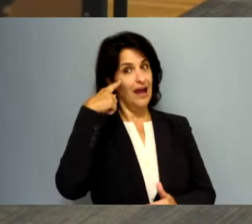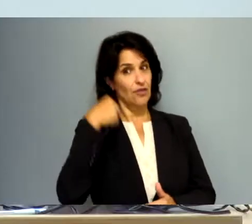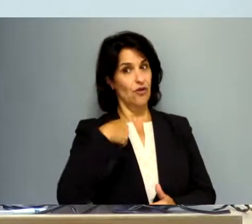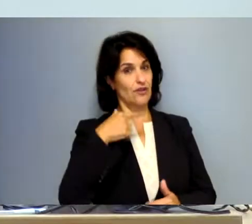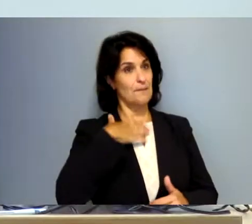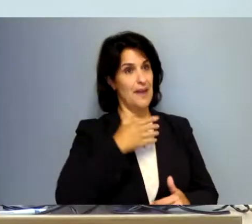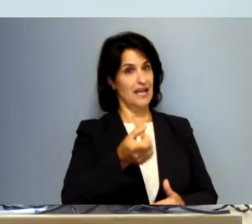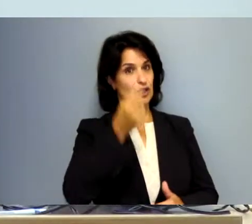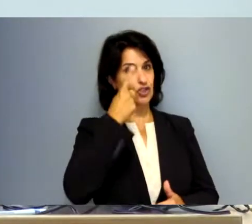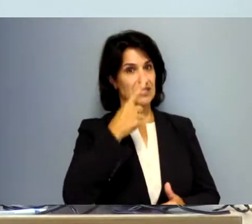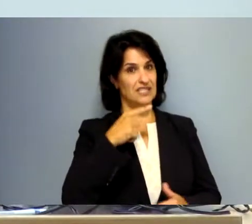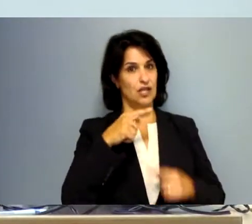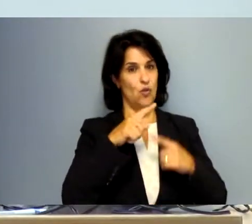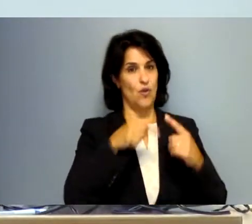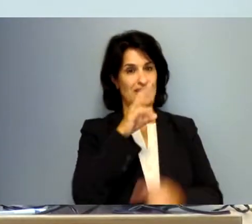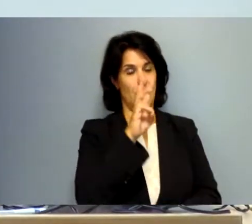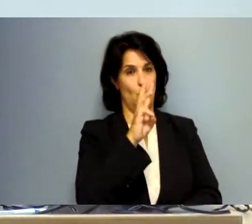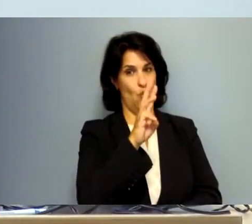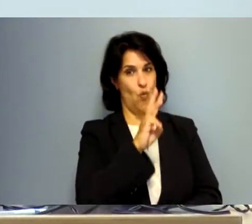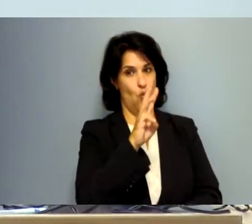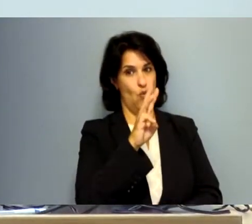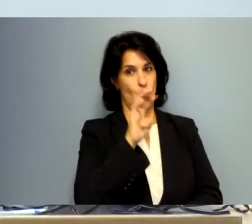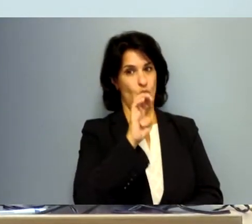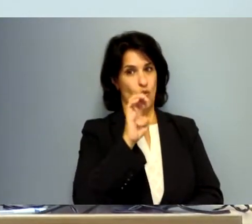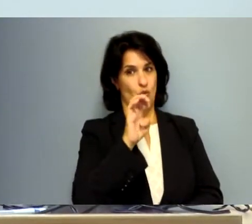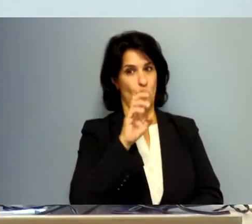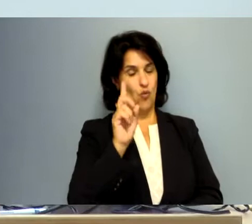my understanding that WED was